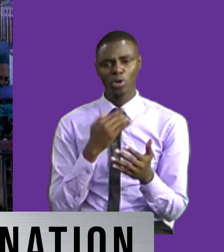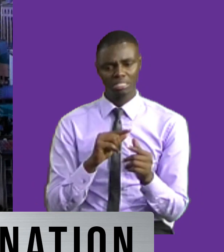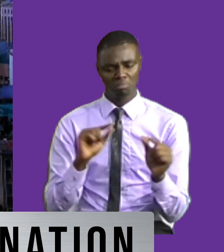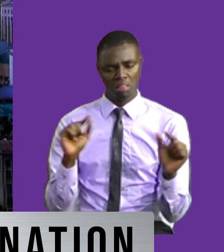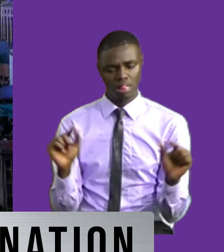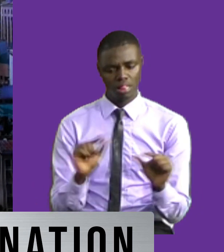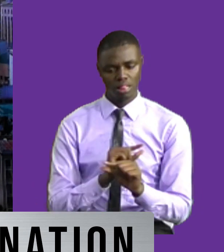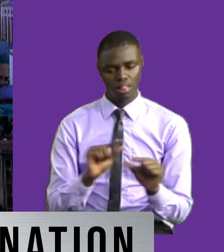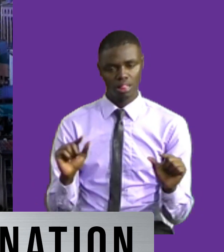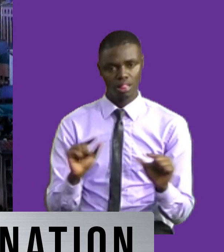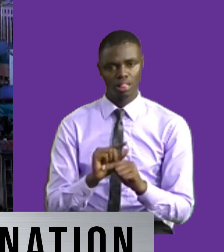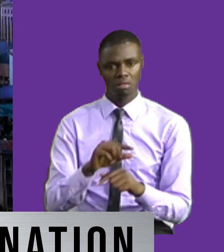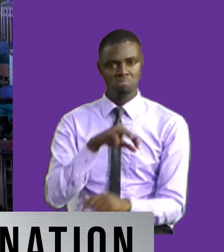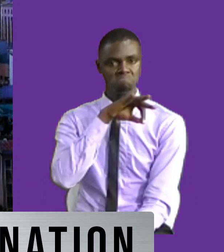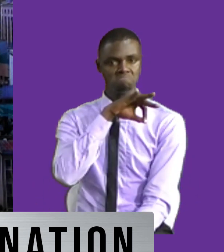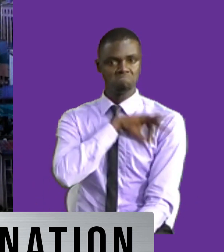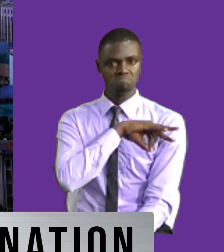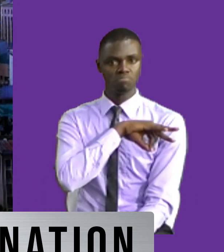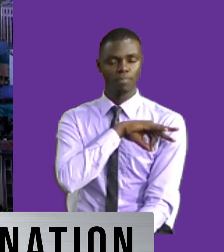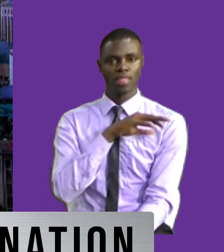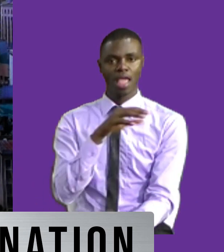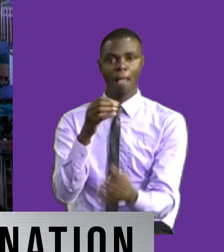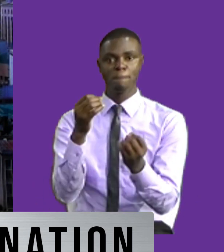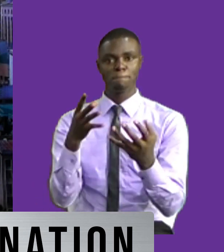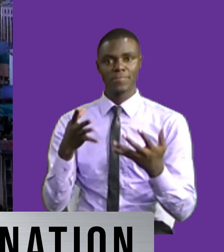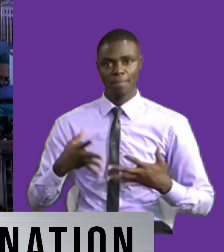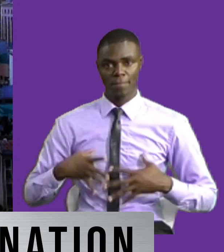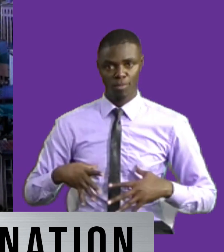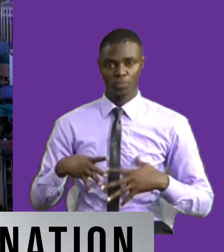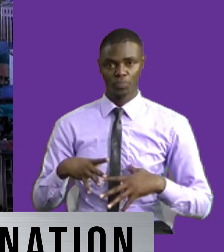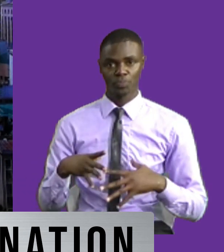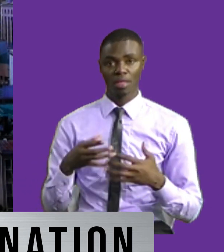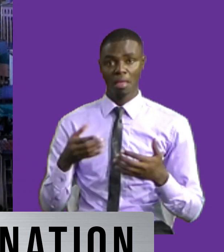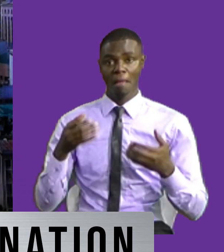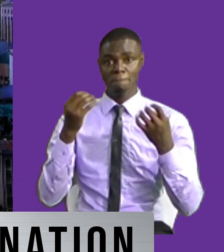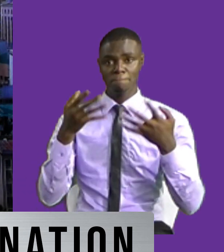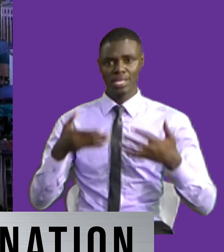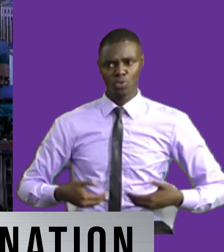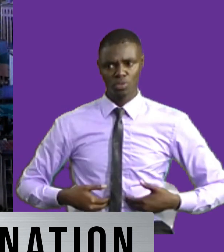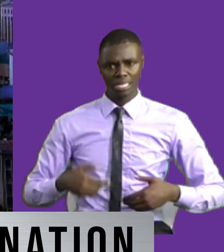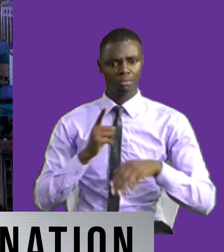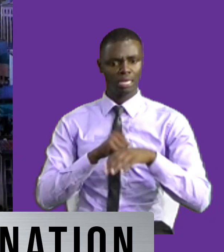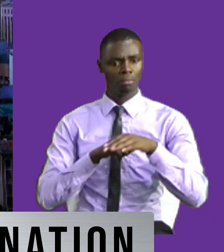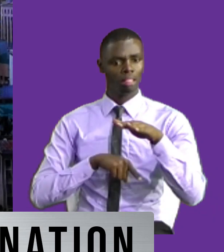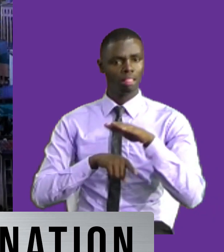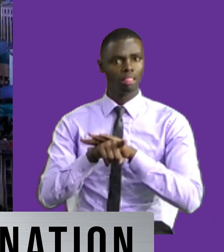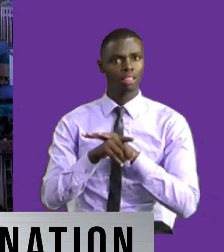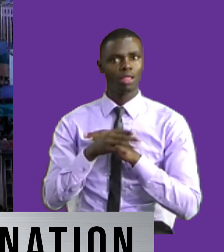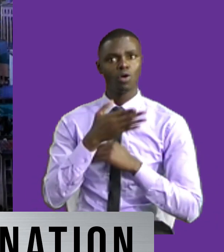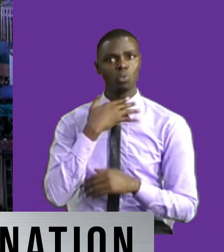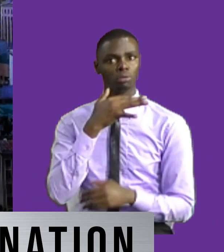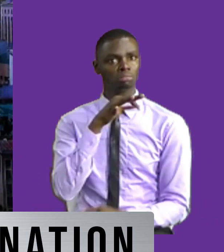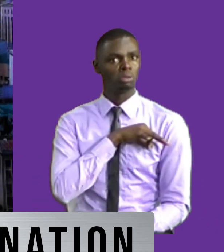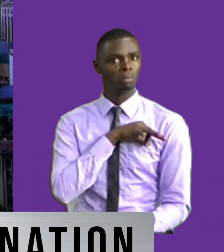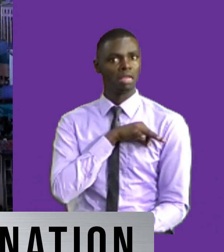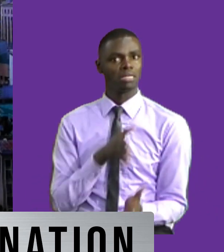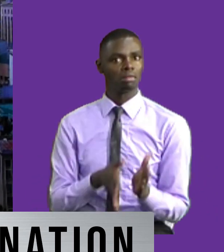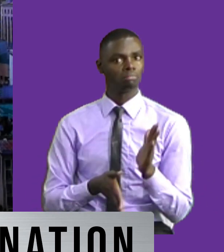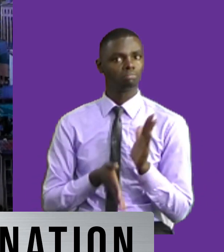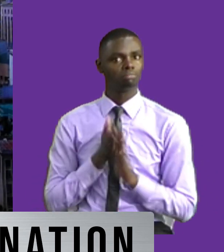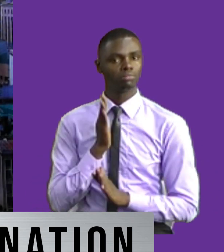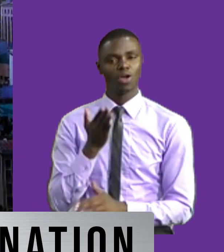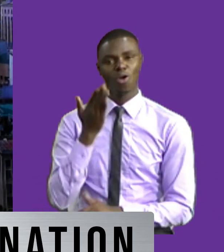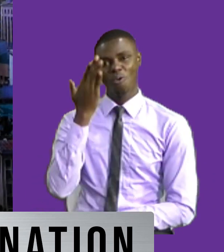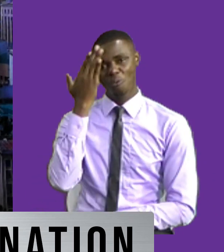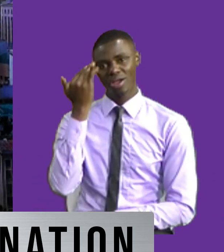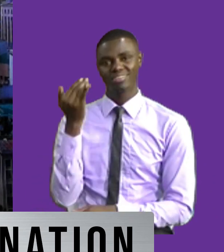income. Majority of them want, wherever they enter, to see returns quickly. Yeah, because